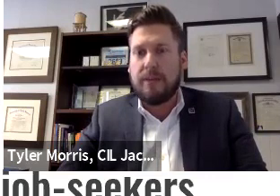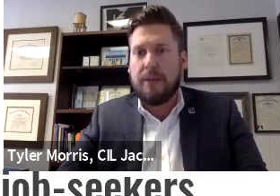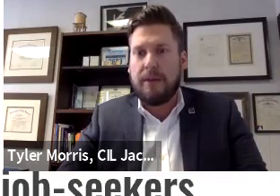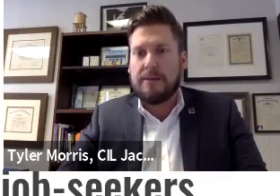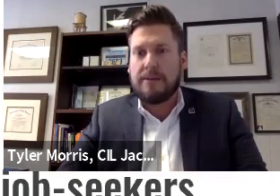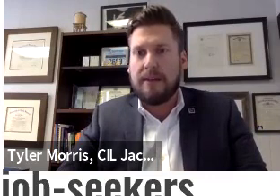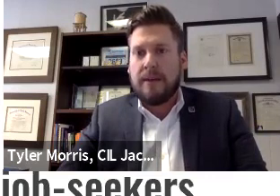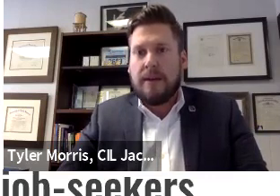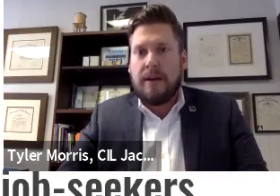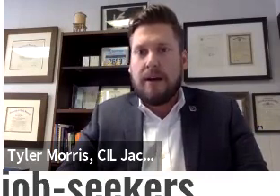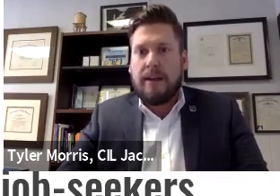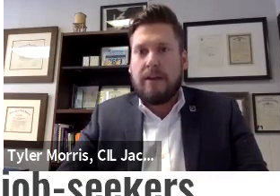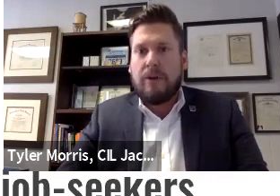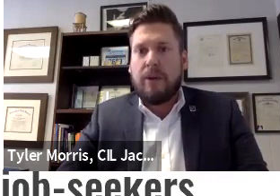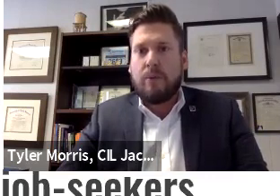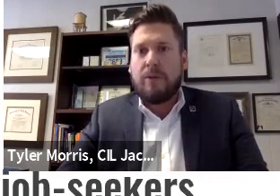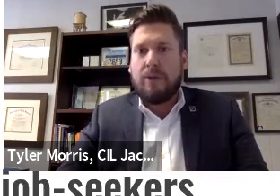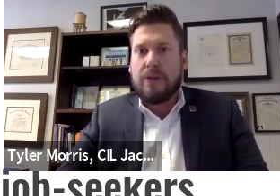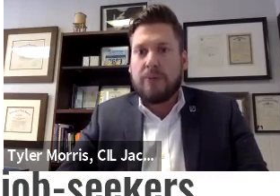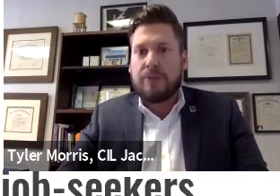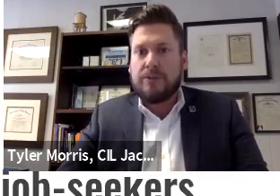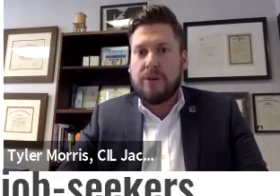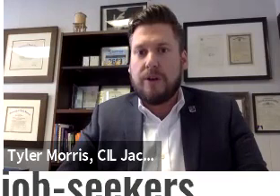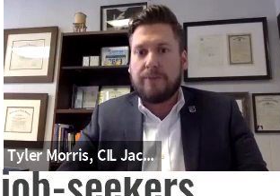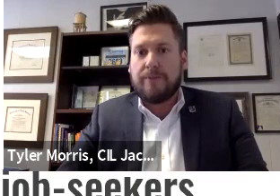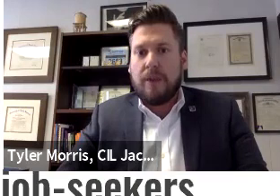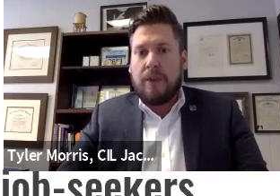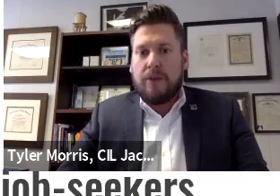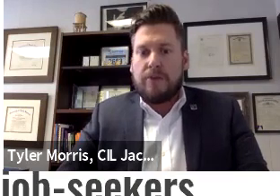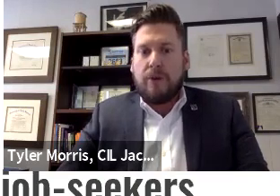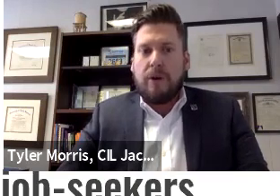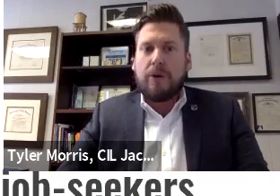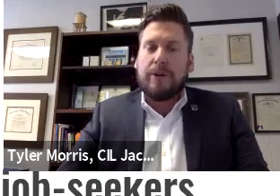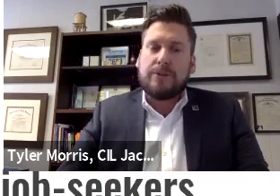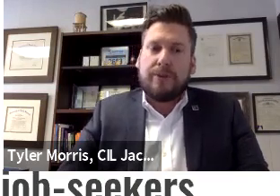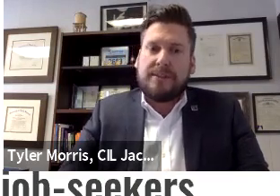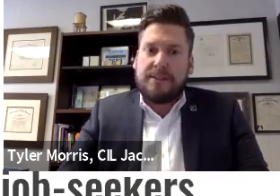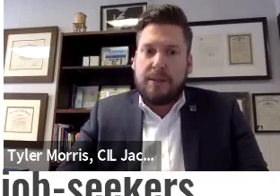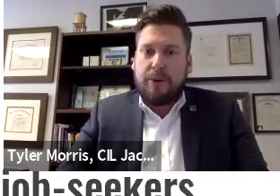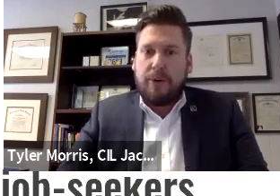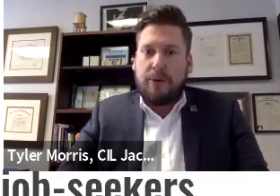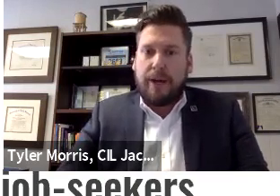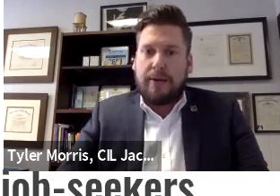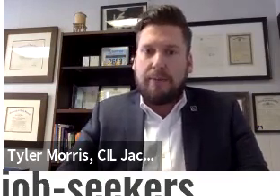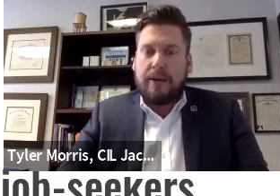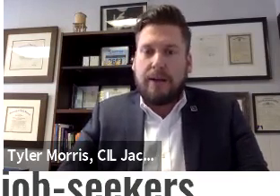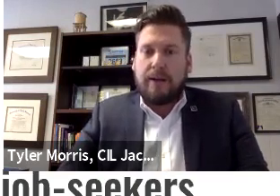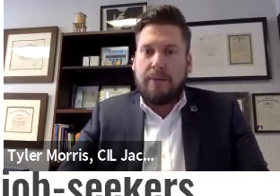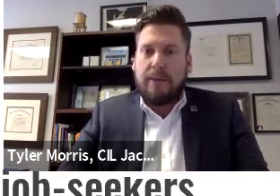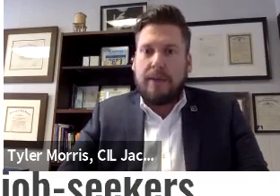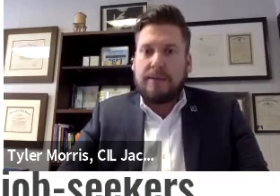to independence, and knowing what those options are. So our Careers 360